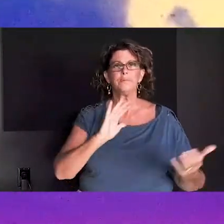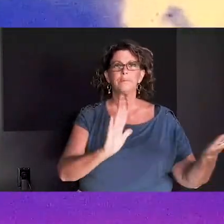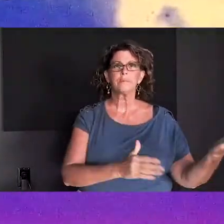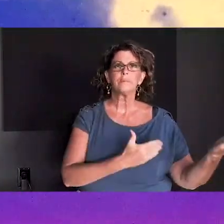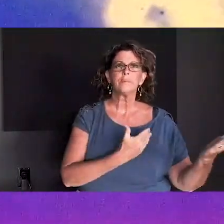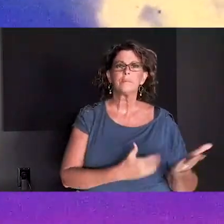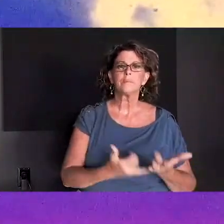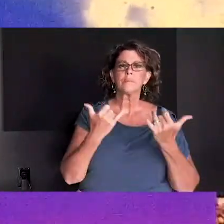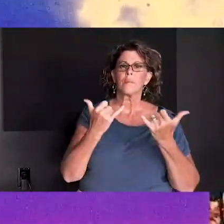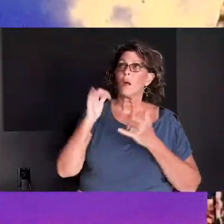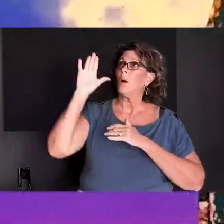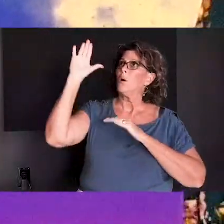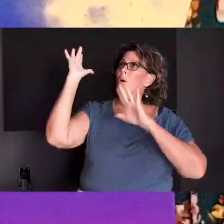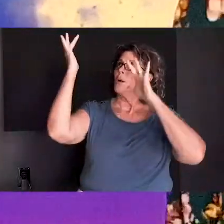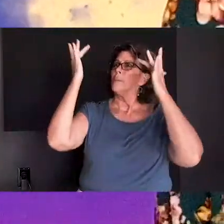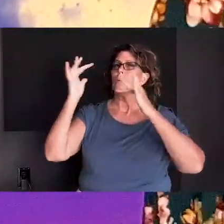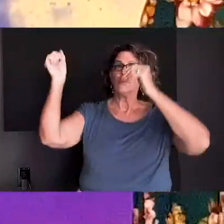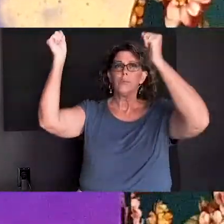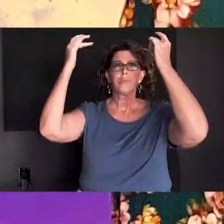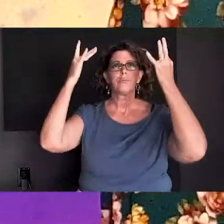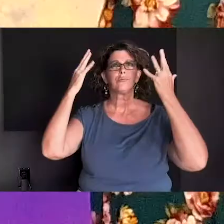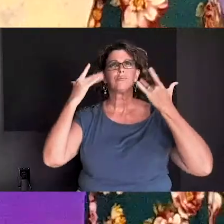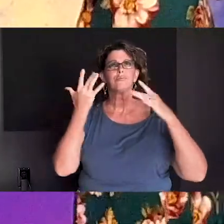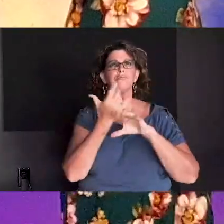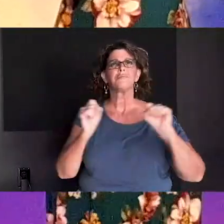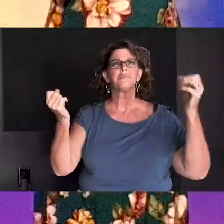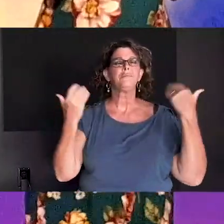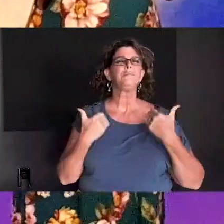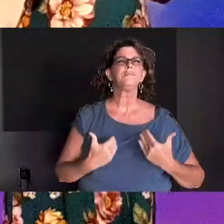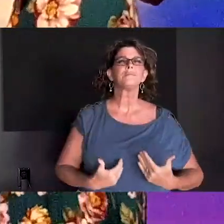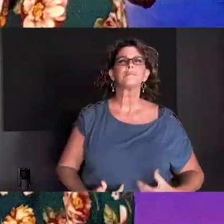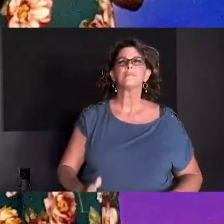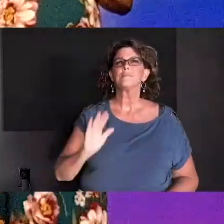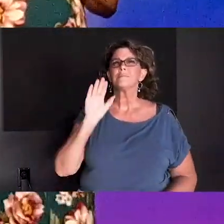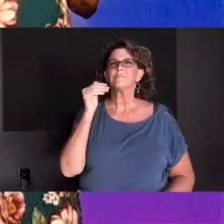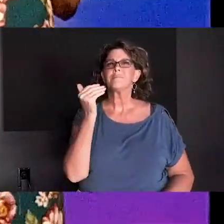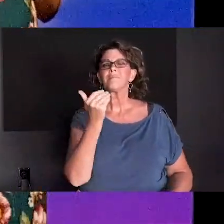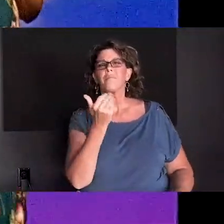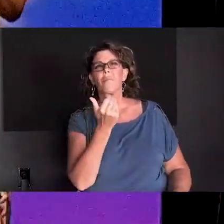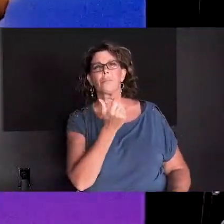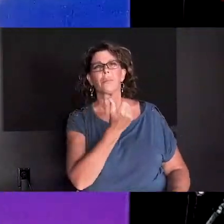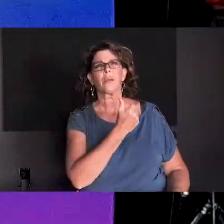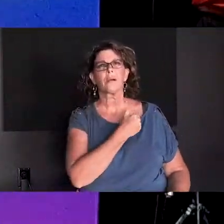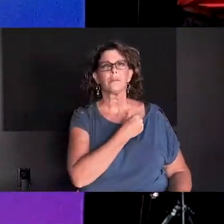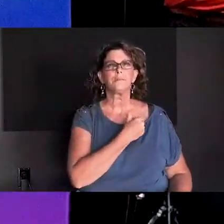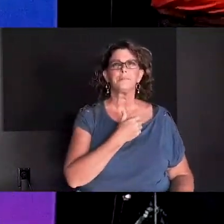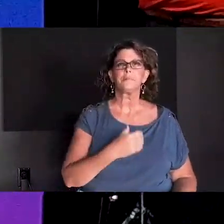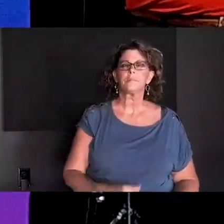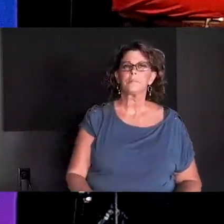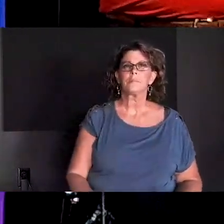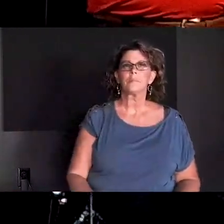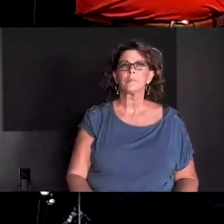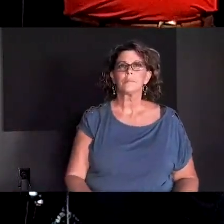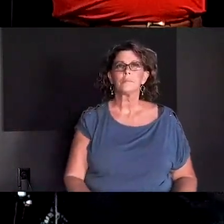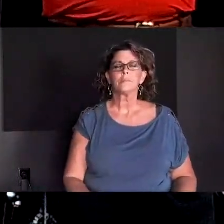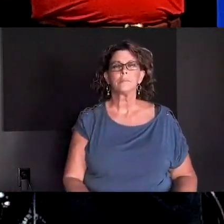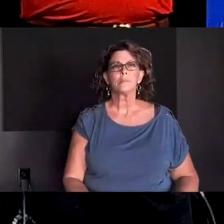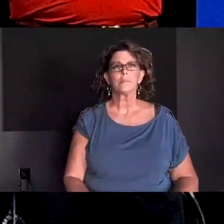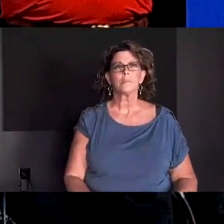Now your mercy has saved my soul.